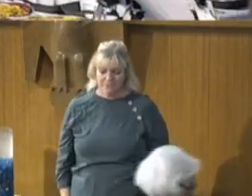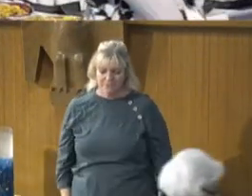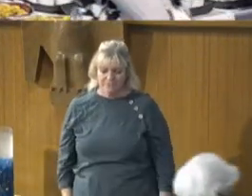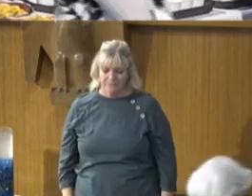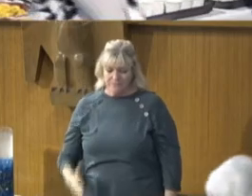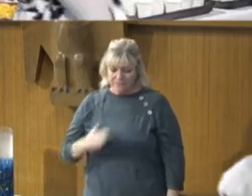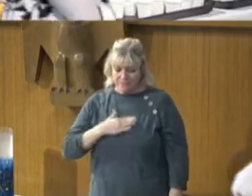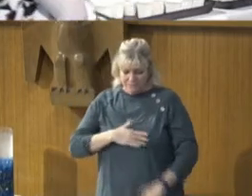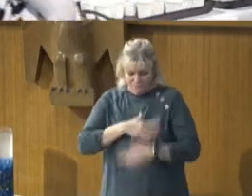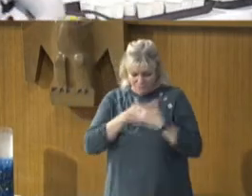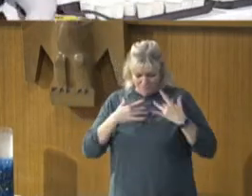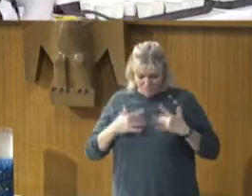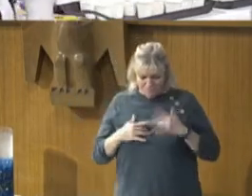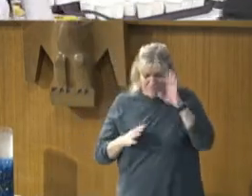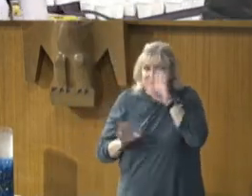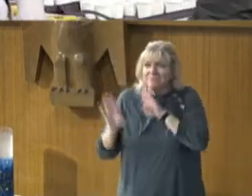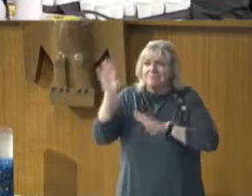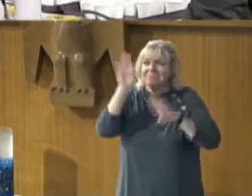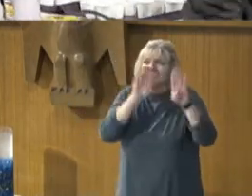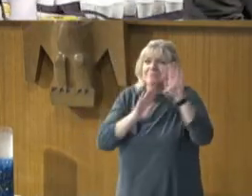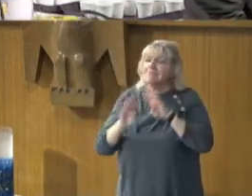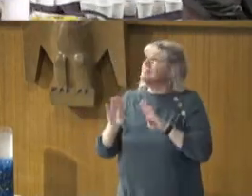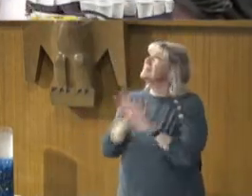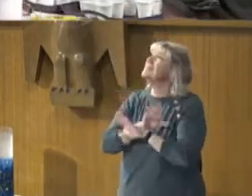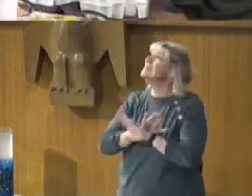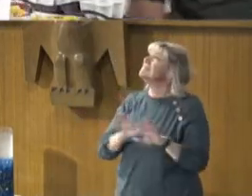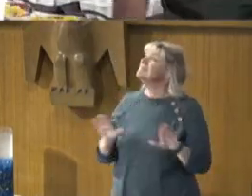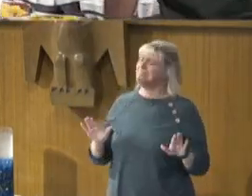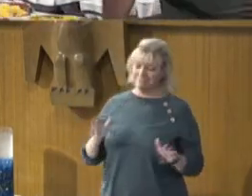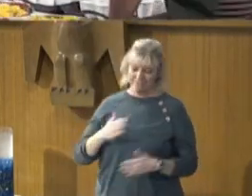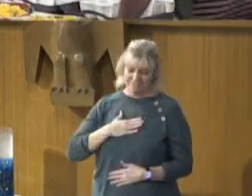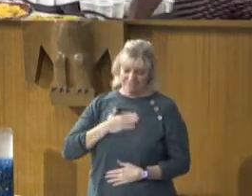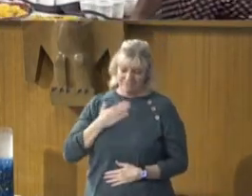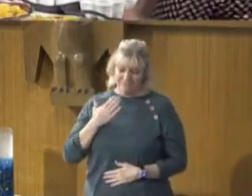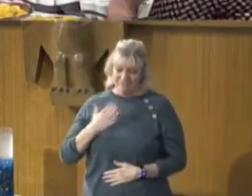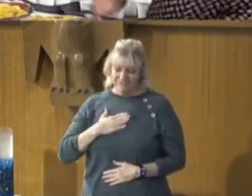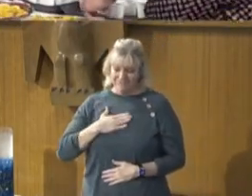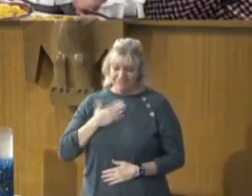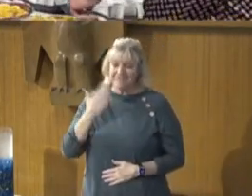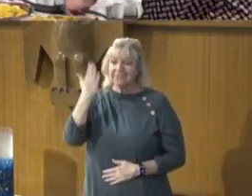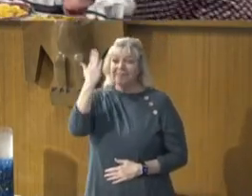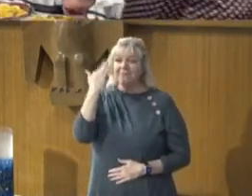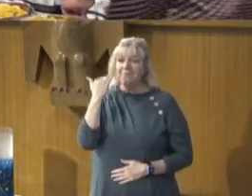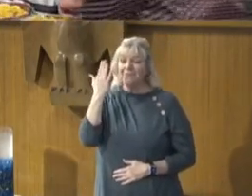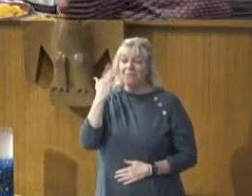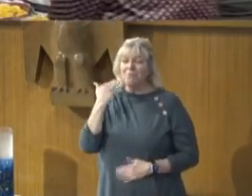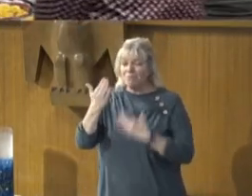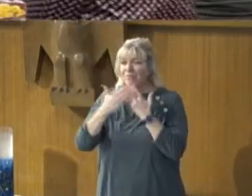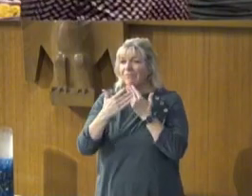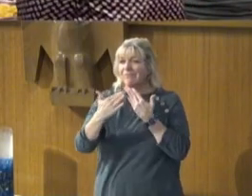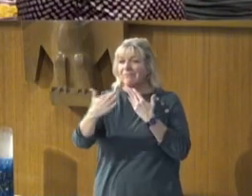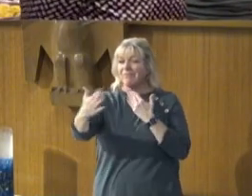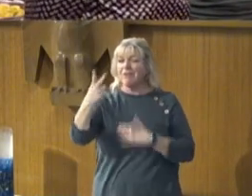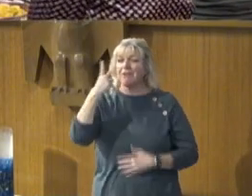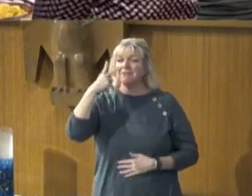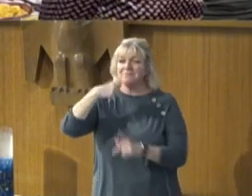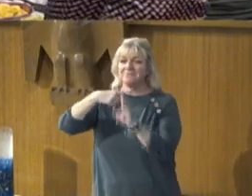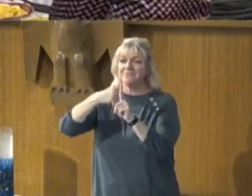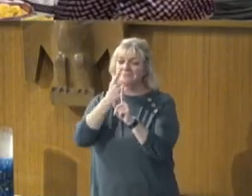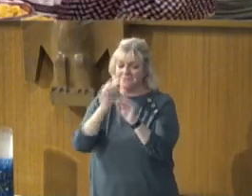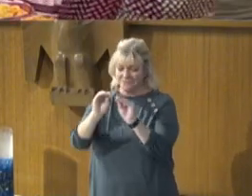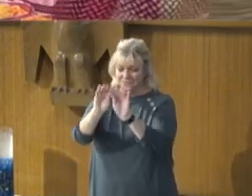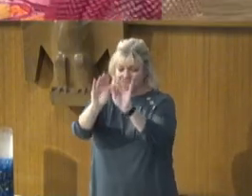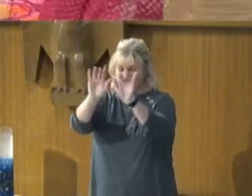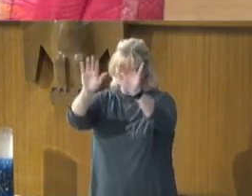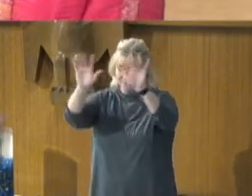Don't let my heart be troubled. There's light at the end of this tunnel. I know